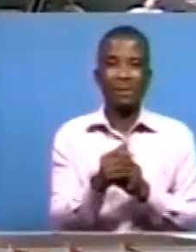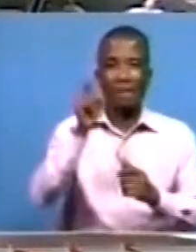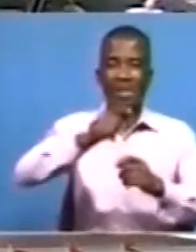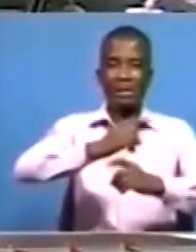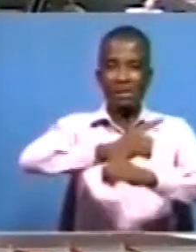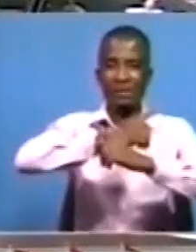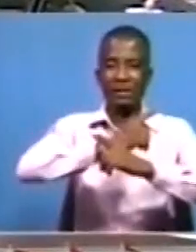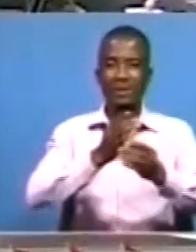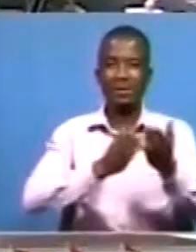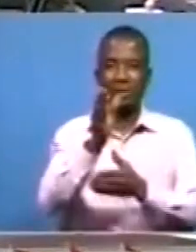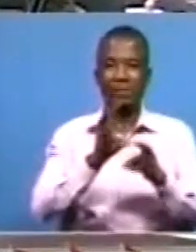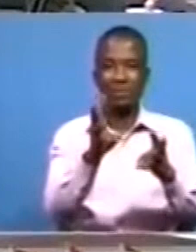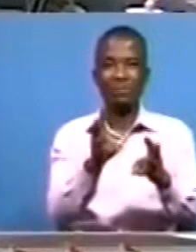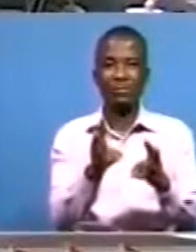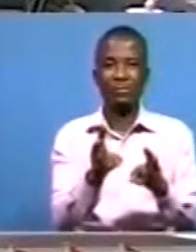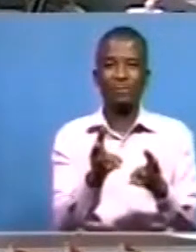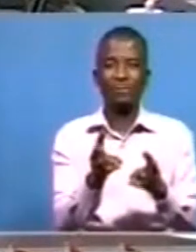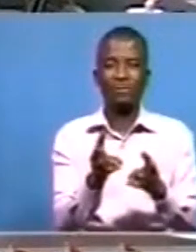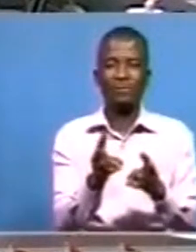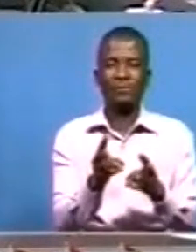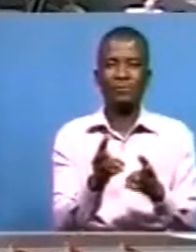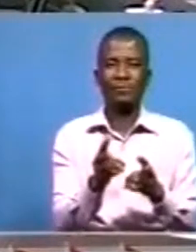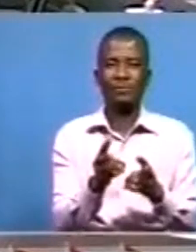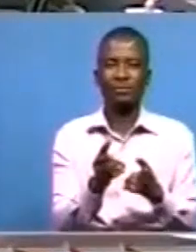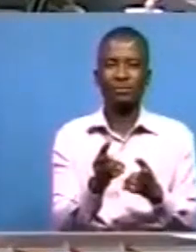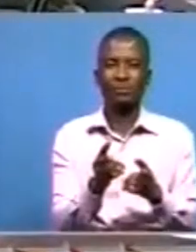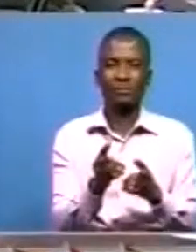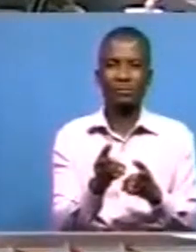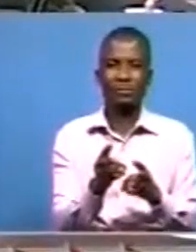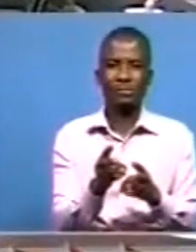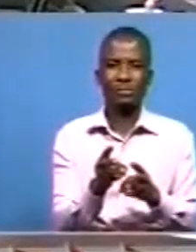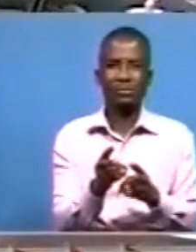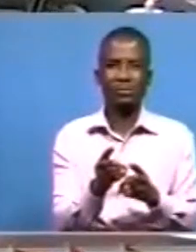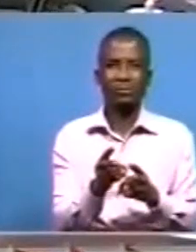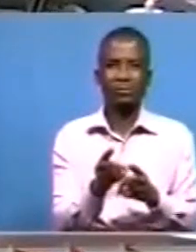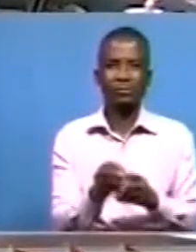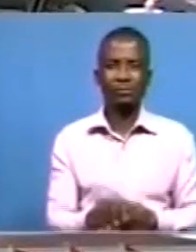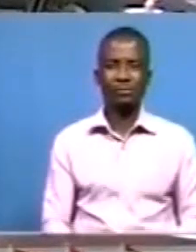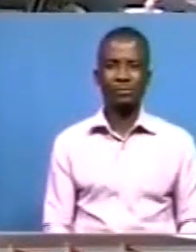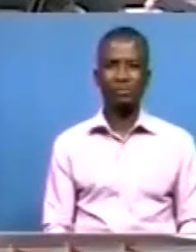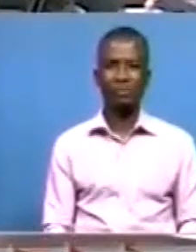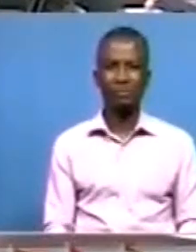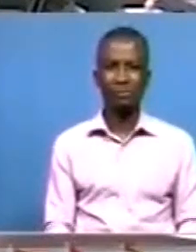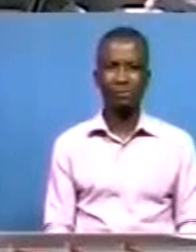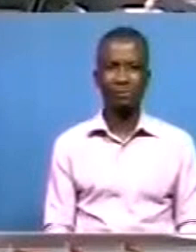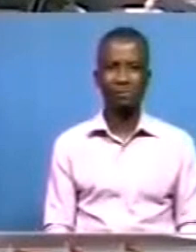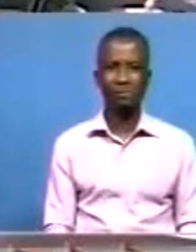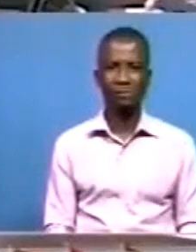defend himself and lead requisite evidence in his or her defense.